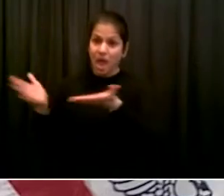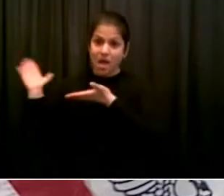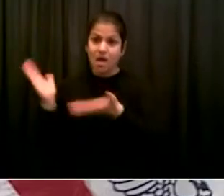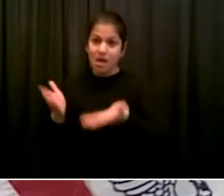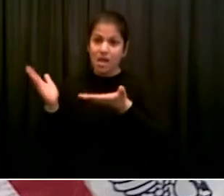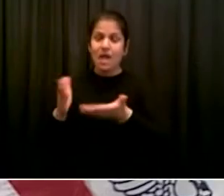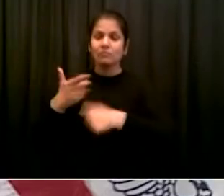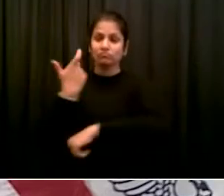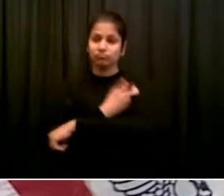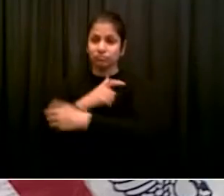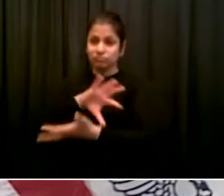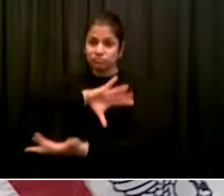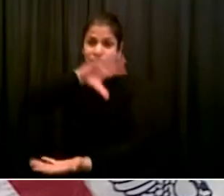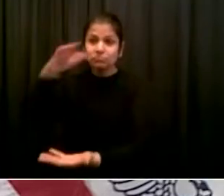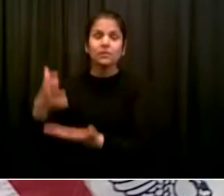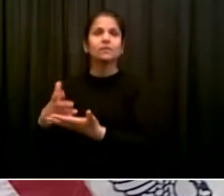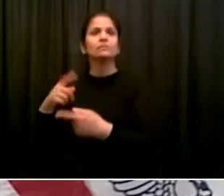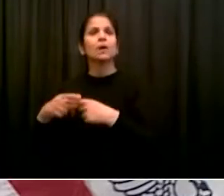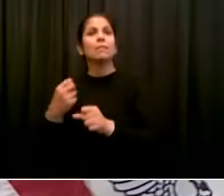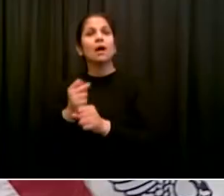every adult being eligible.